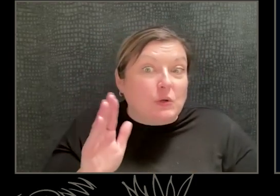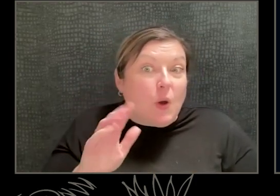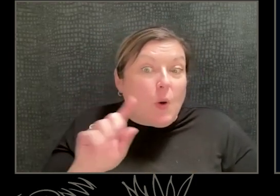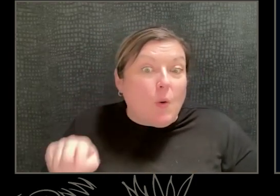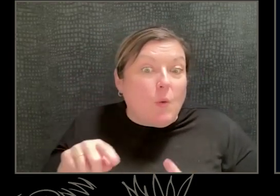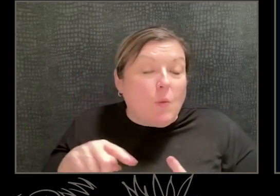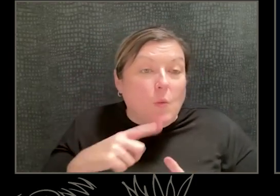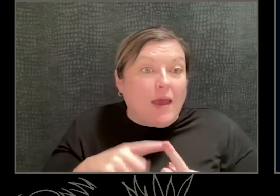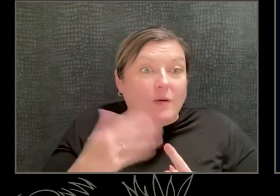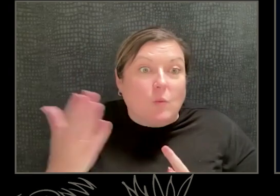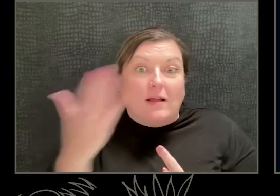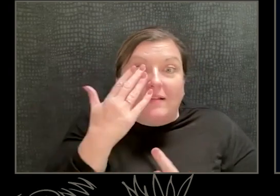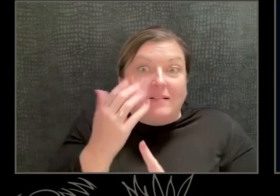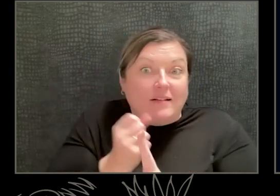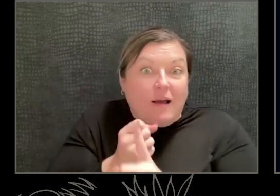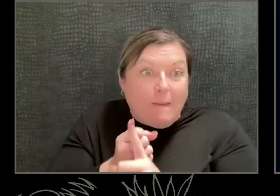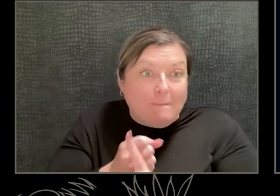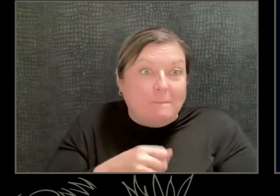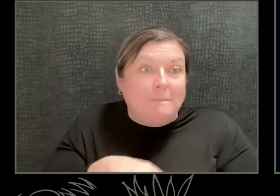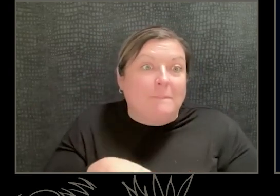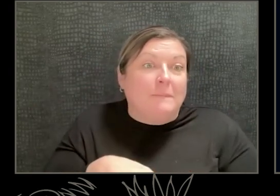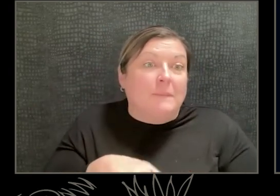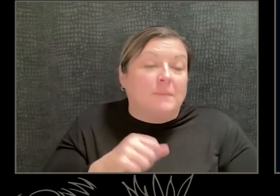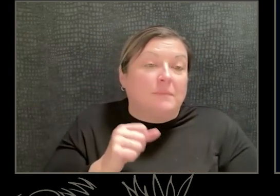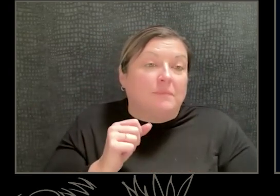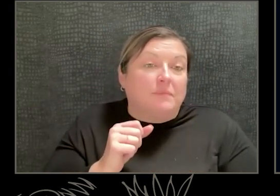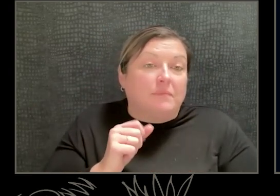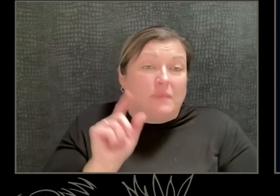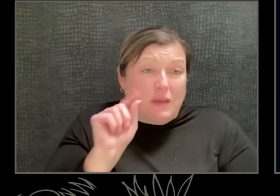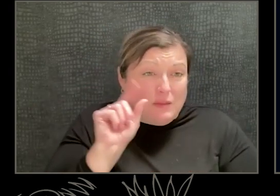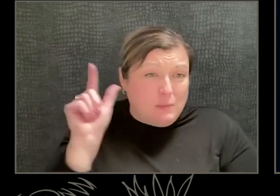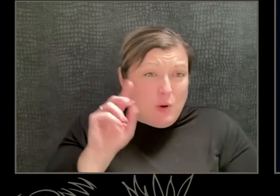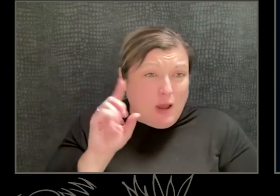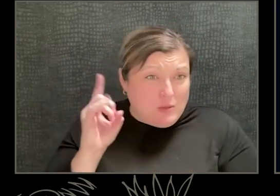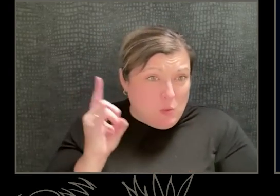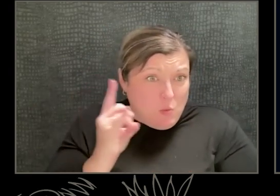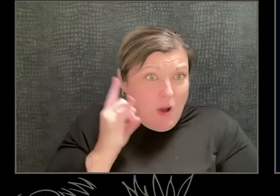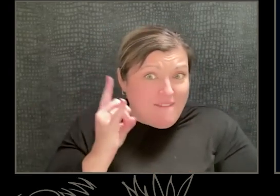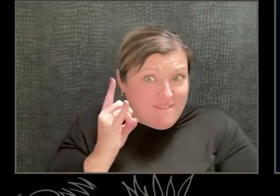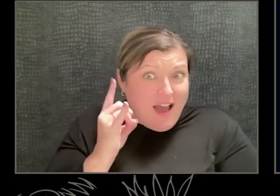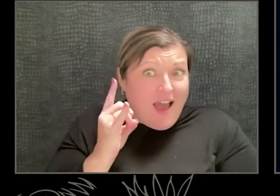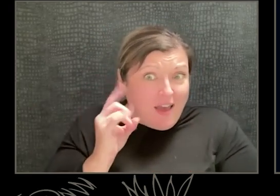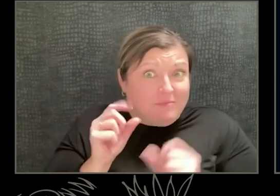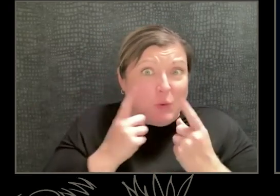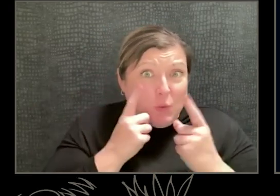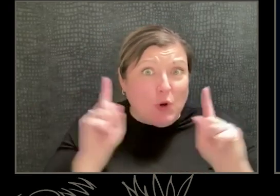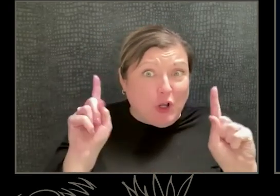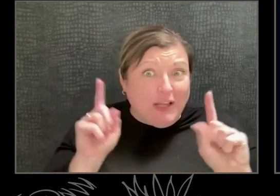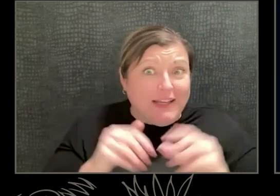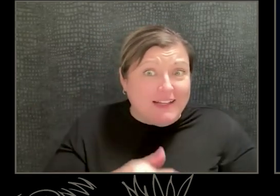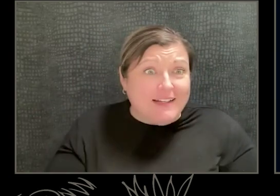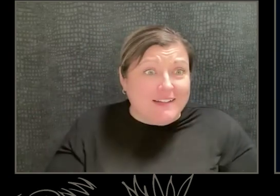come. And I'm surprised the Wi-Fi is holding on.